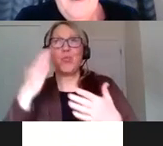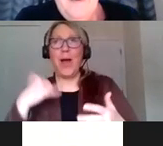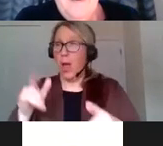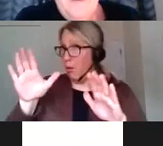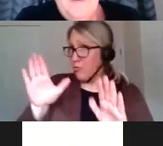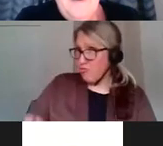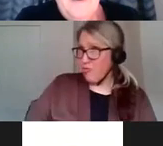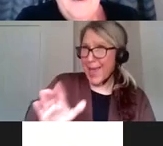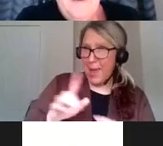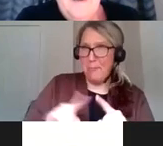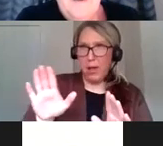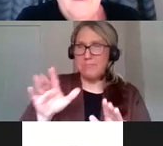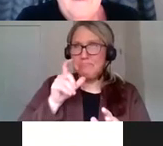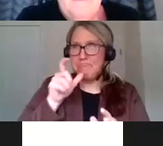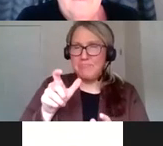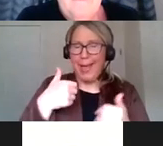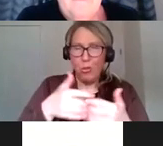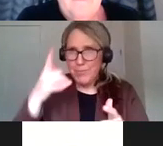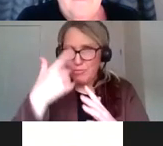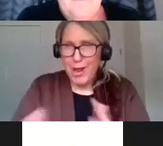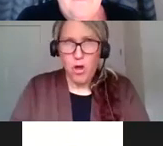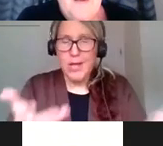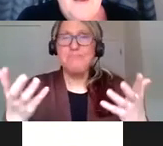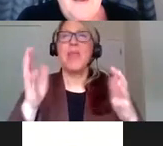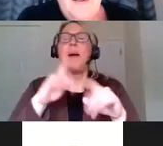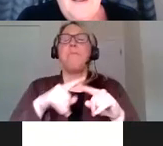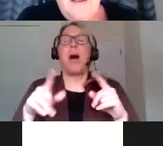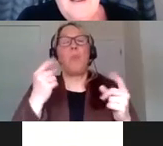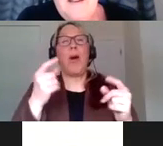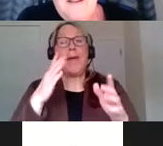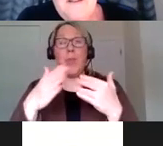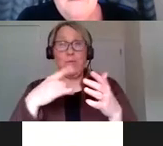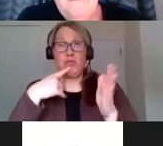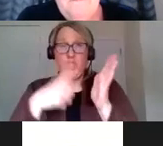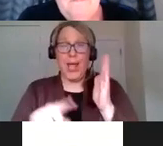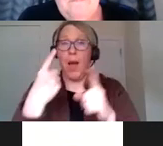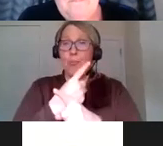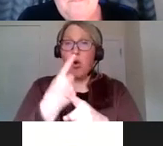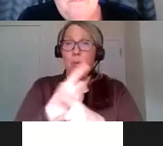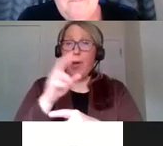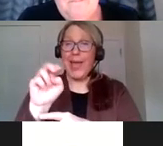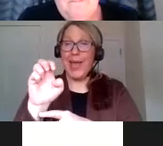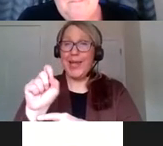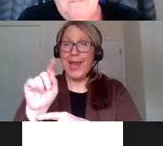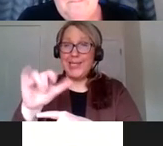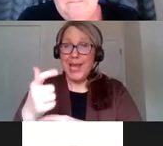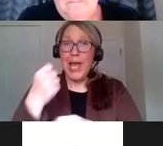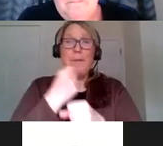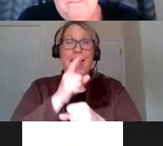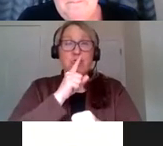great. But then I lose my train of thought. All right, so what it's checking for with appropriate nesting is making sure it goes